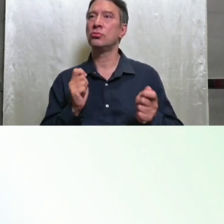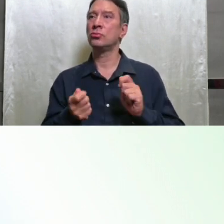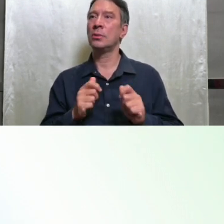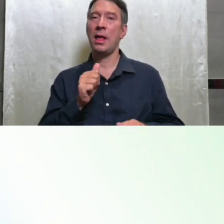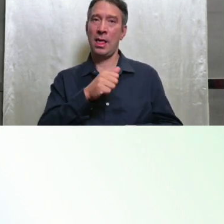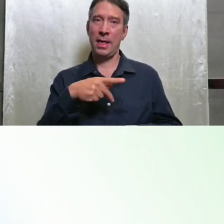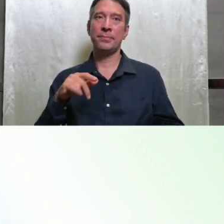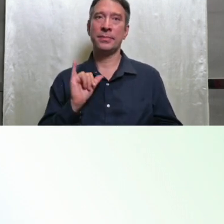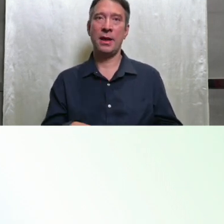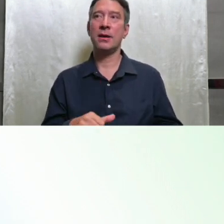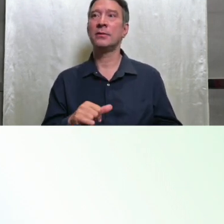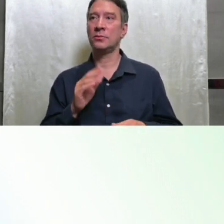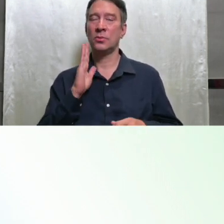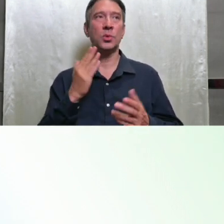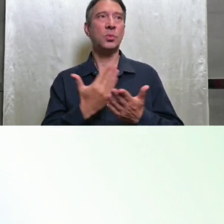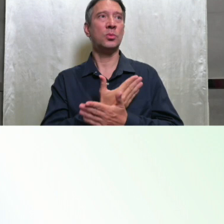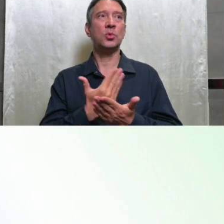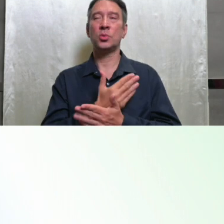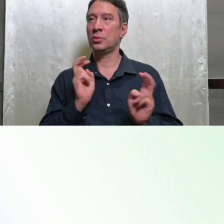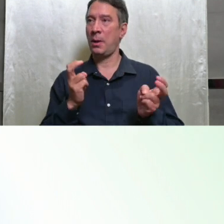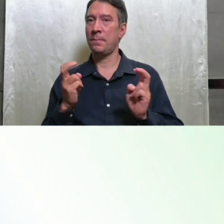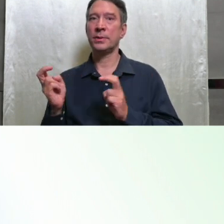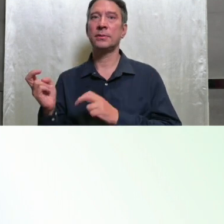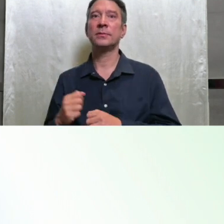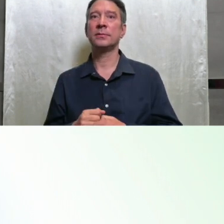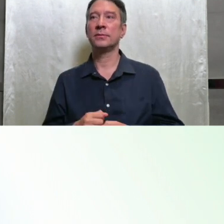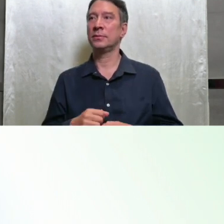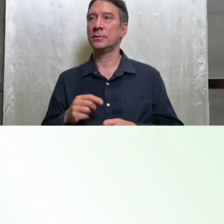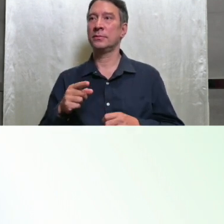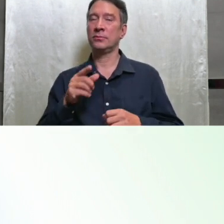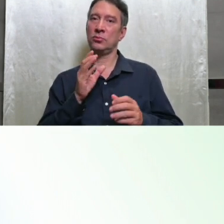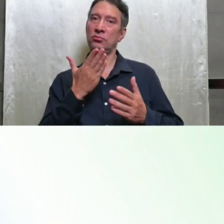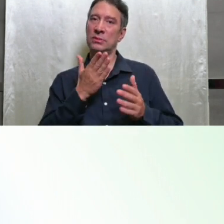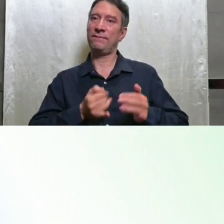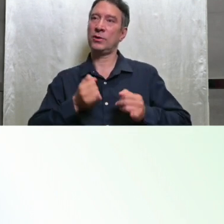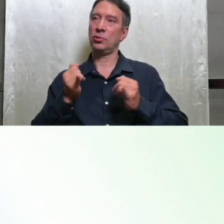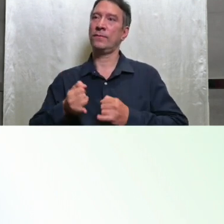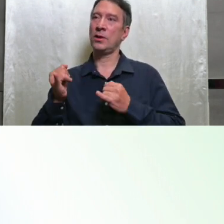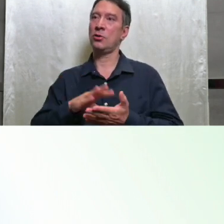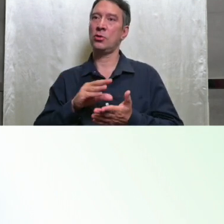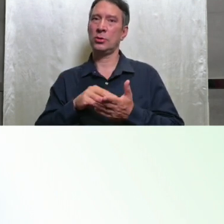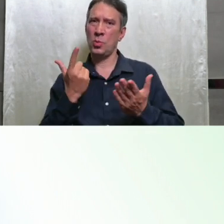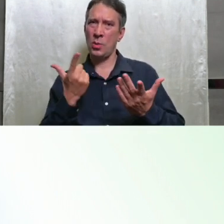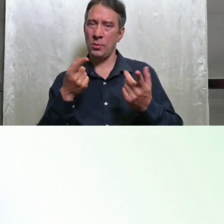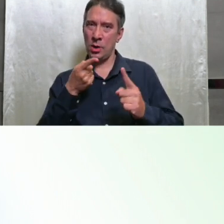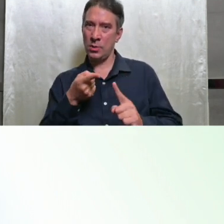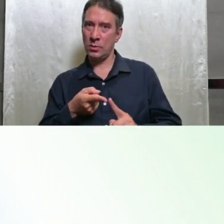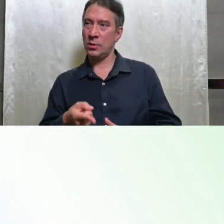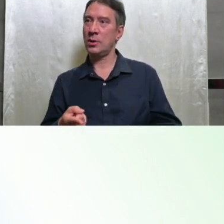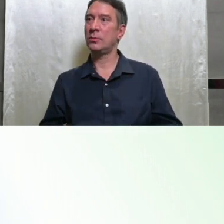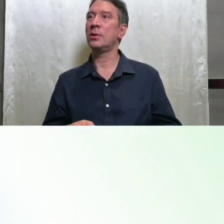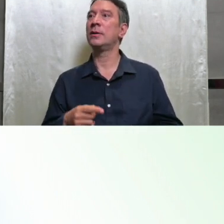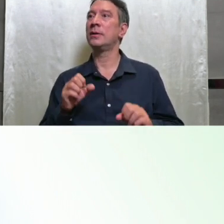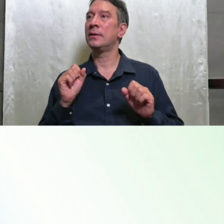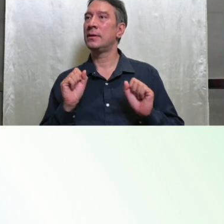partners to be able to deliver a more holistic approach to skilling and training.